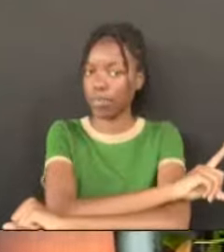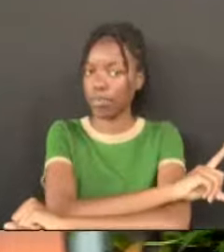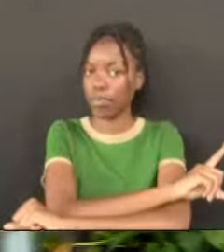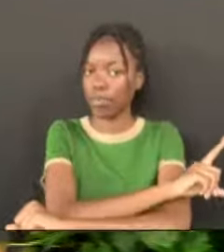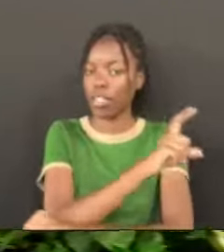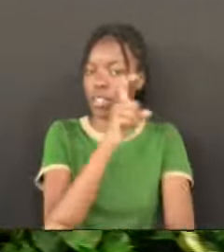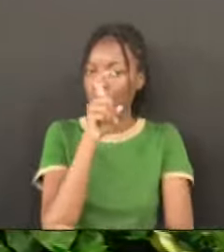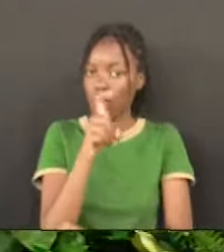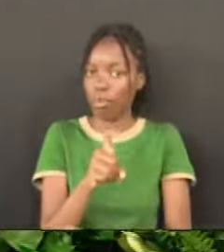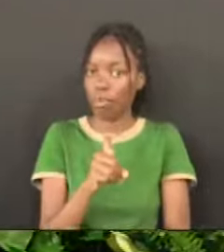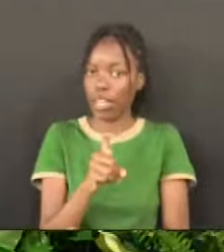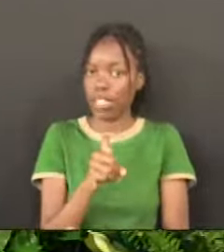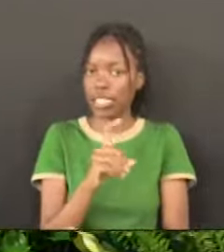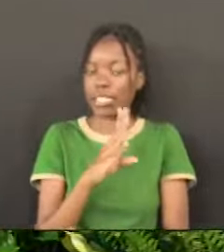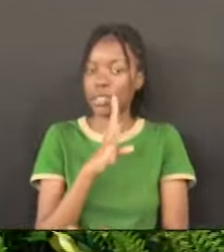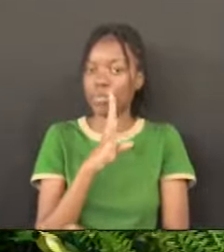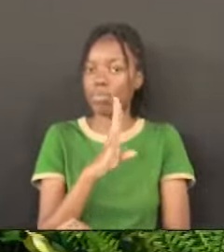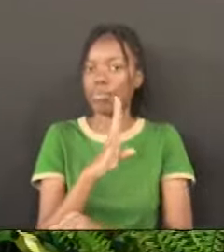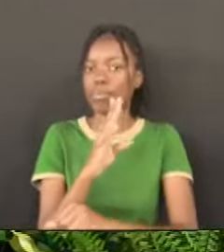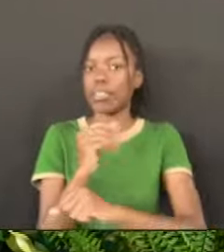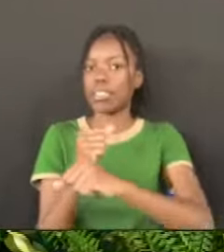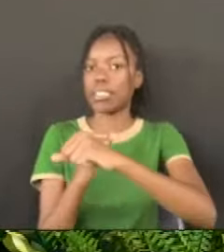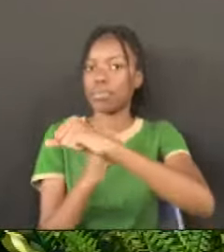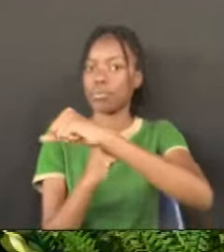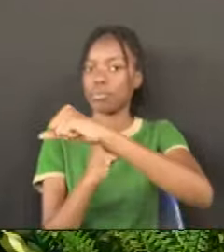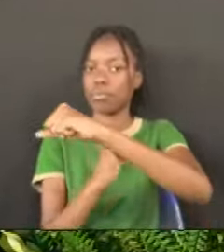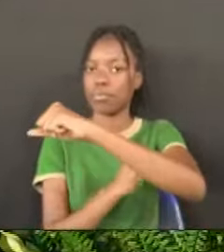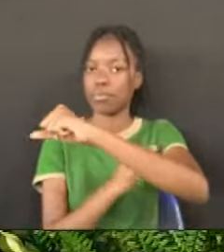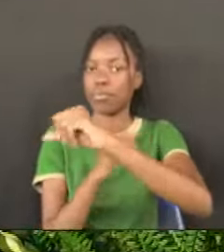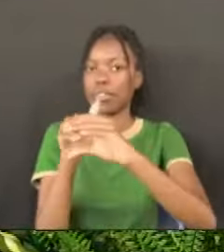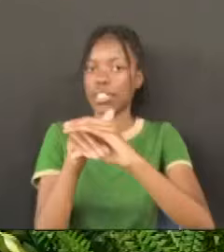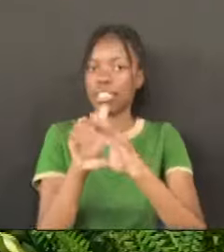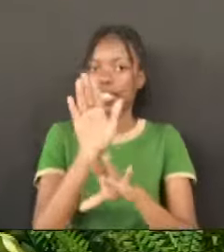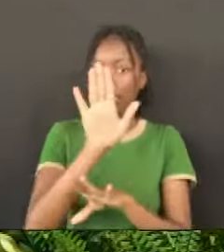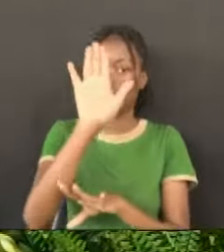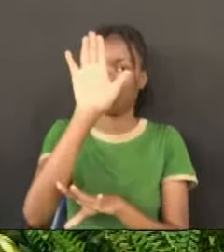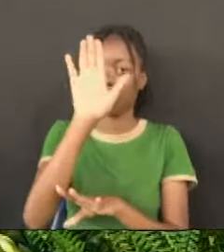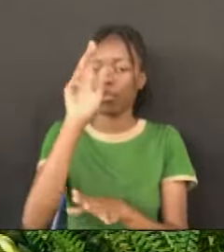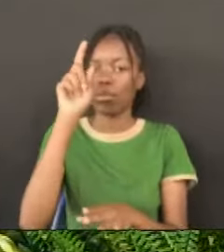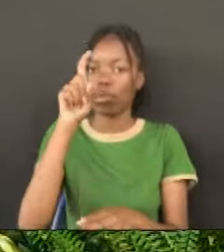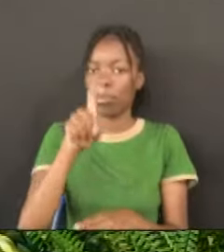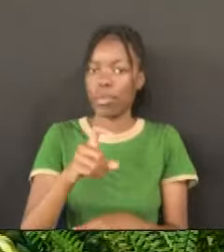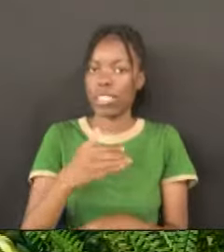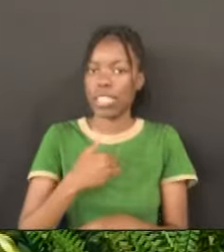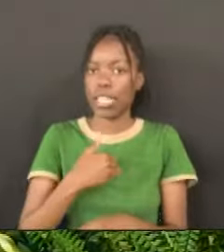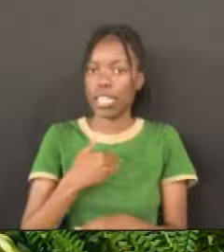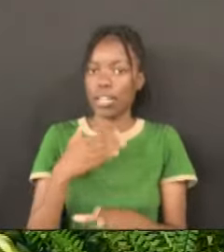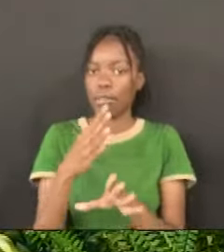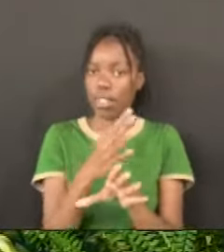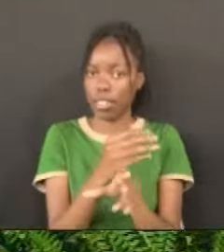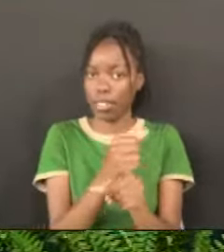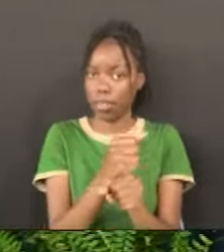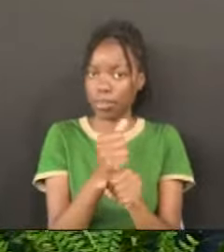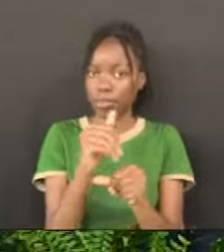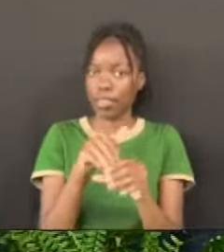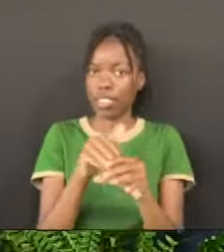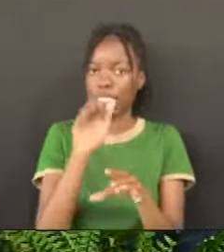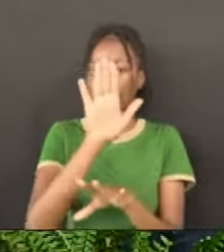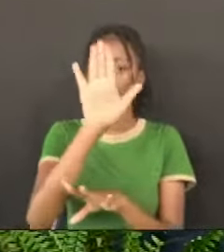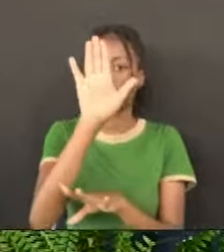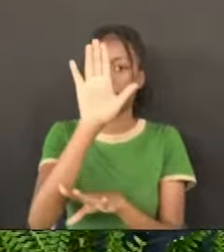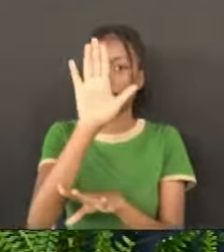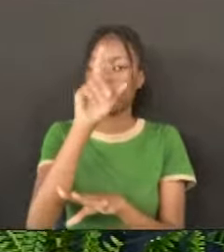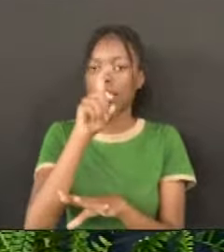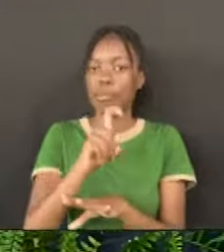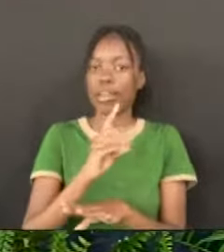be anchored in him. We must have a grip in him. He must be in